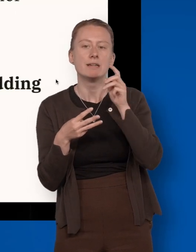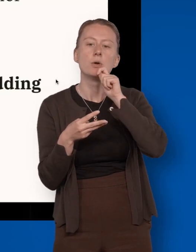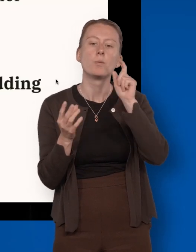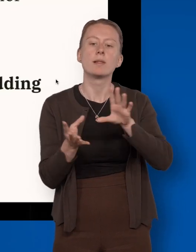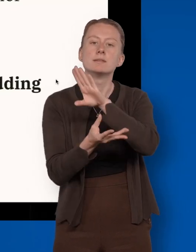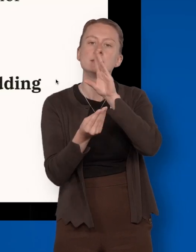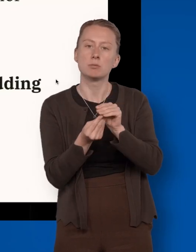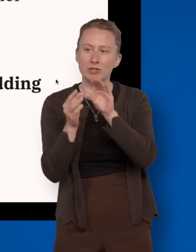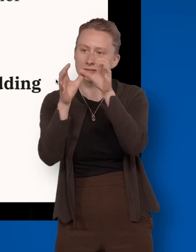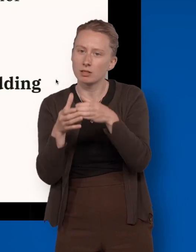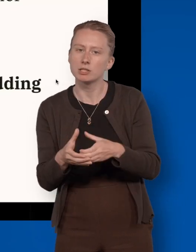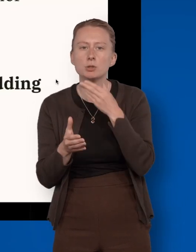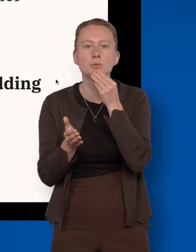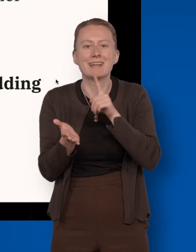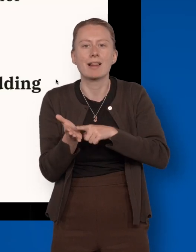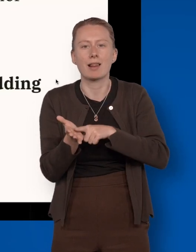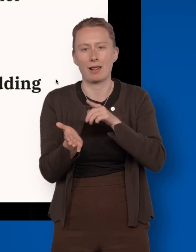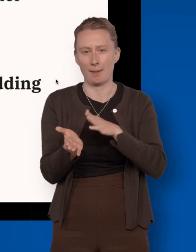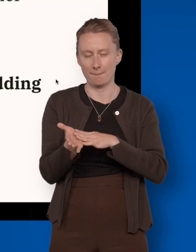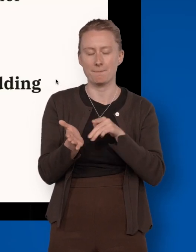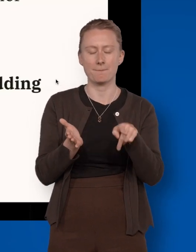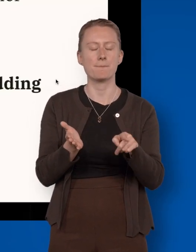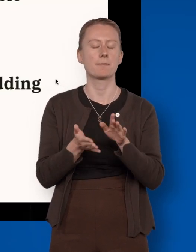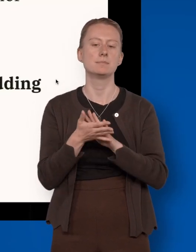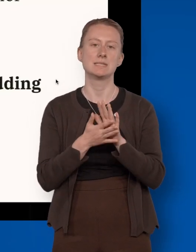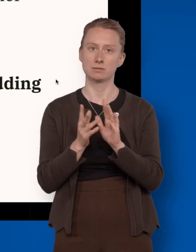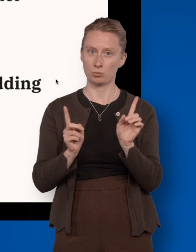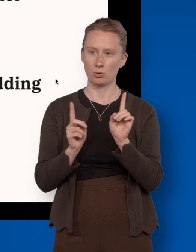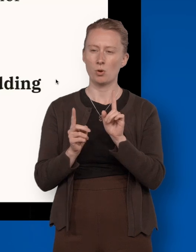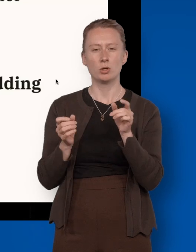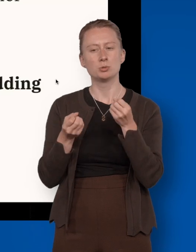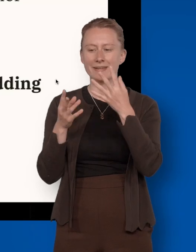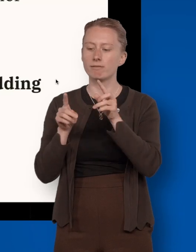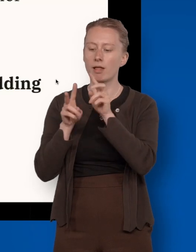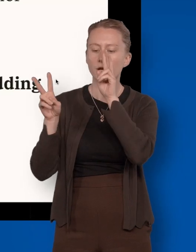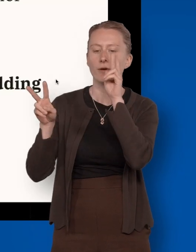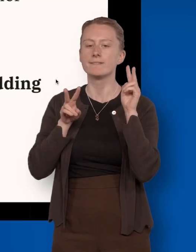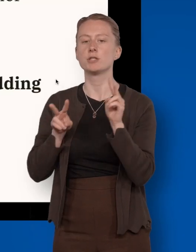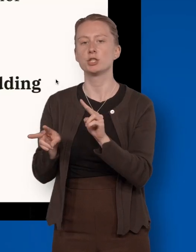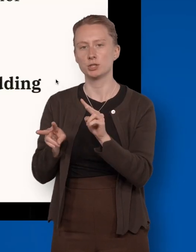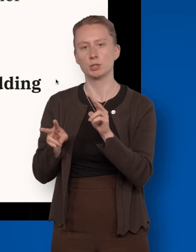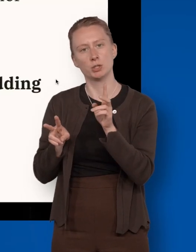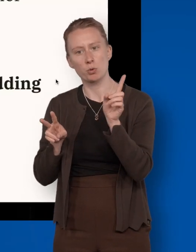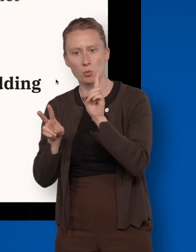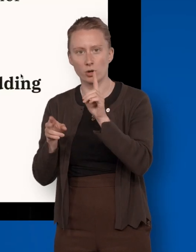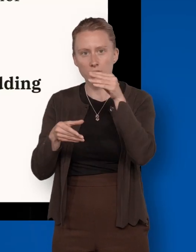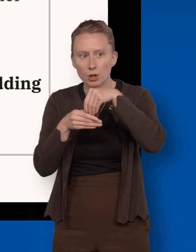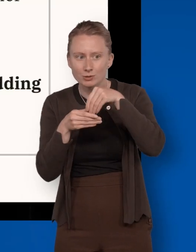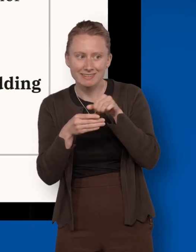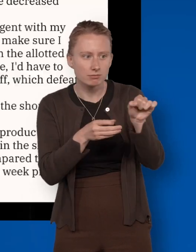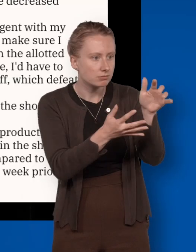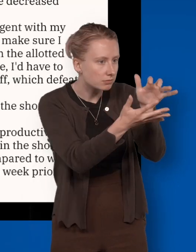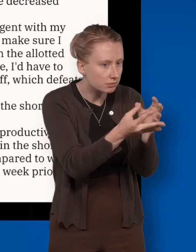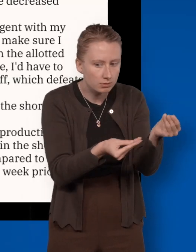is mainly to give a sort of bird's eye view of what the content of the survey is.